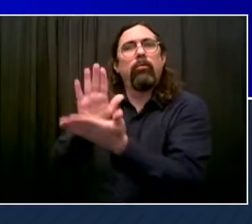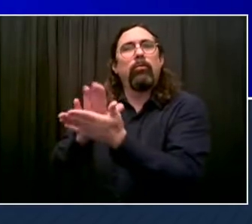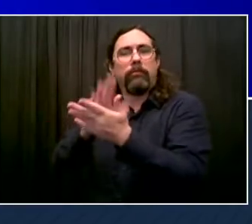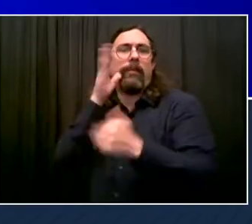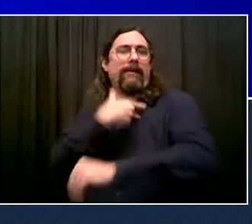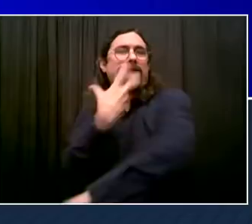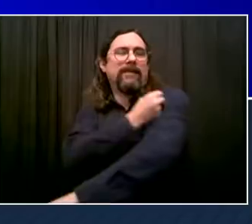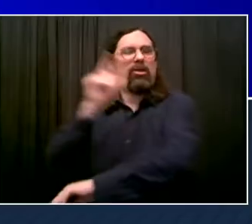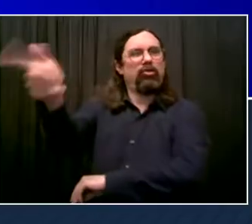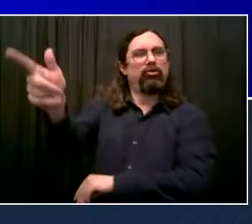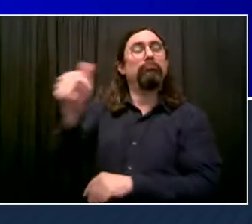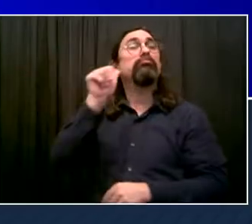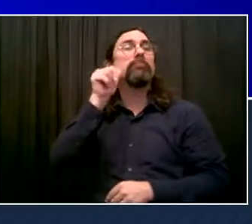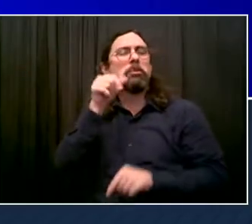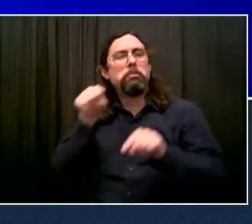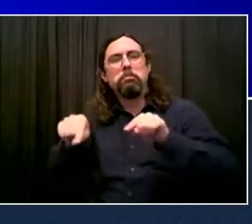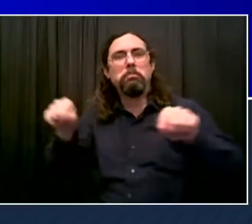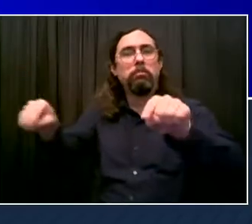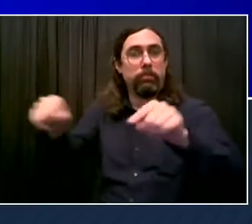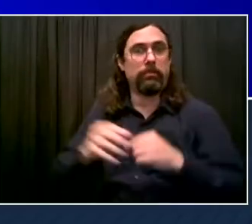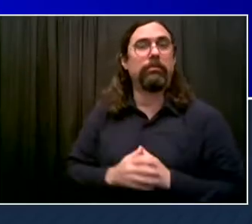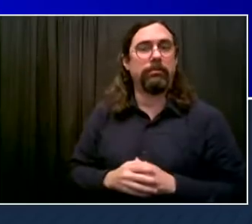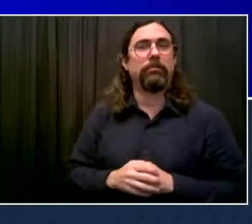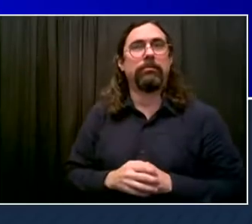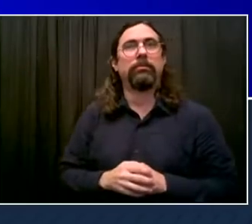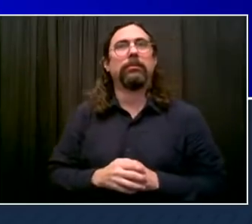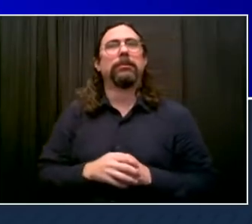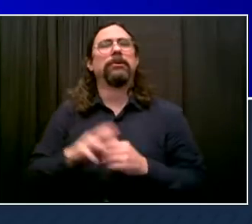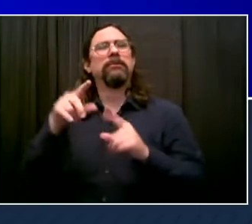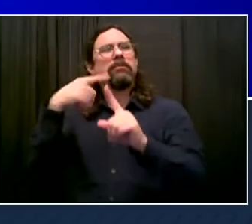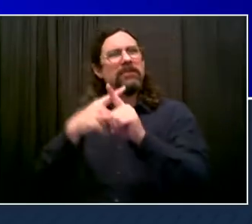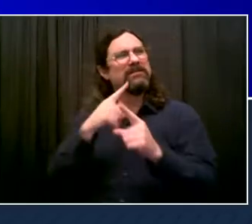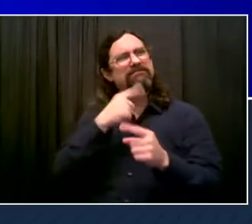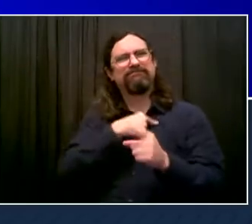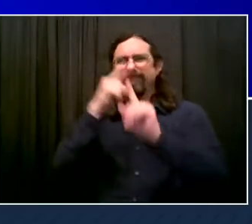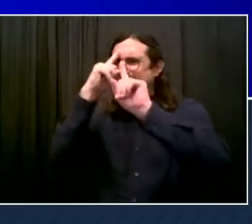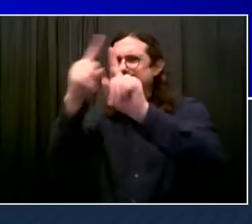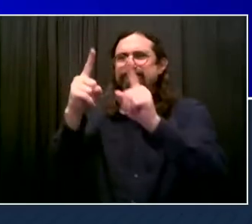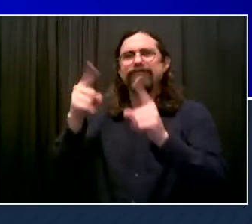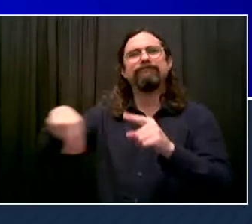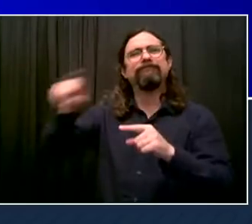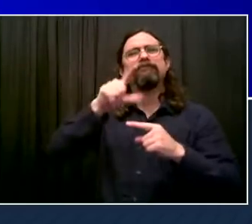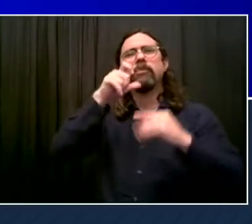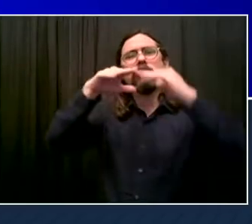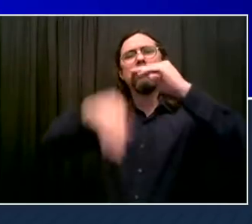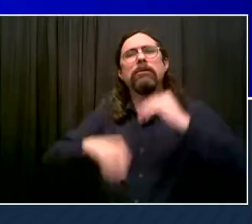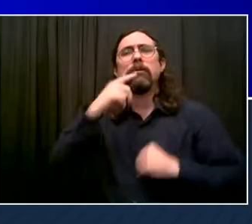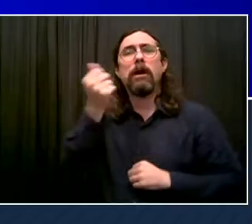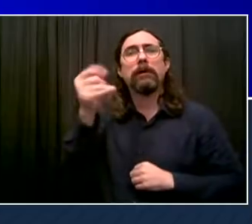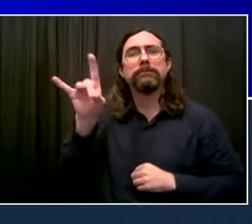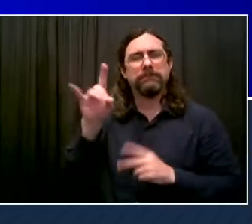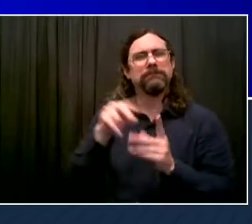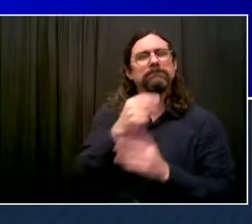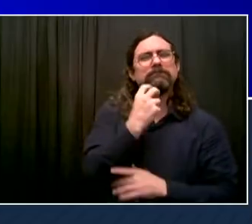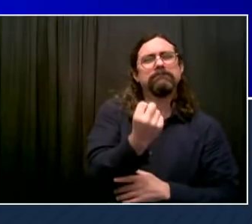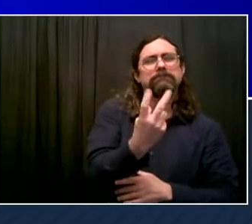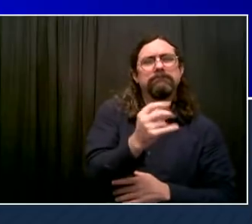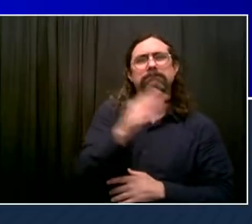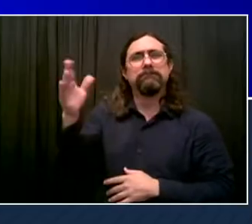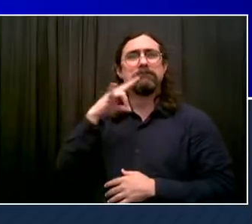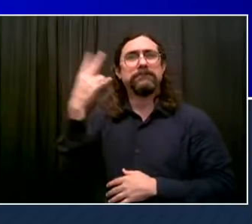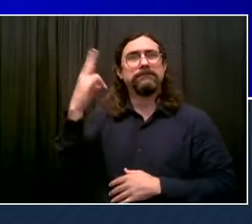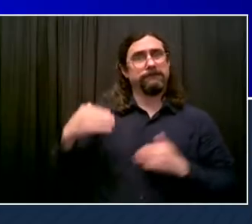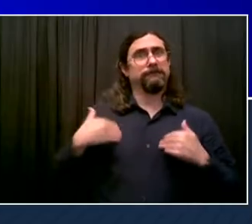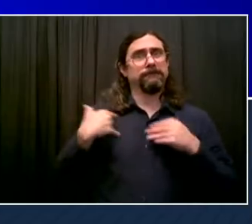to help young people want to get vaccinated, attract them to vaccination, youth vaccination block parties. There's going to